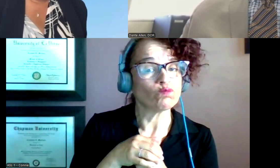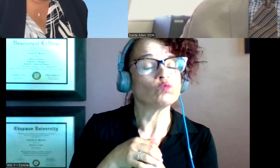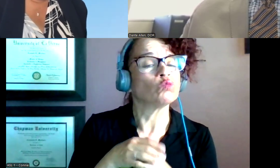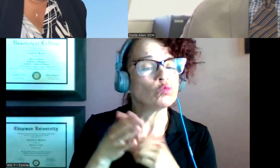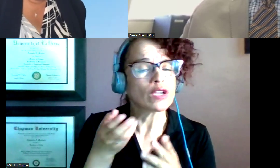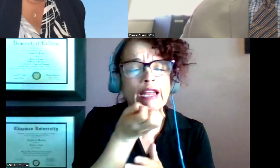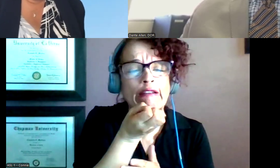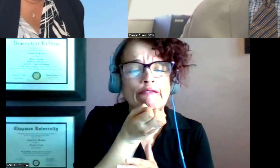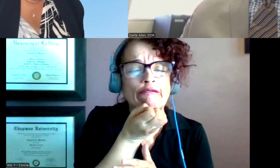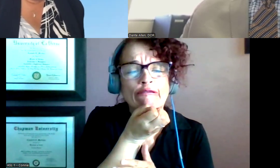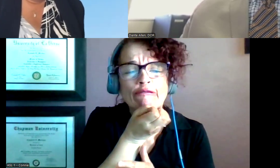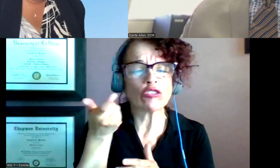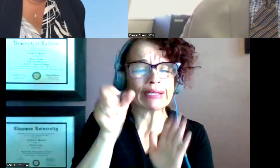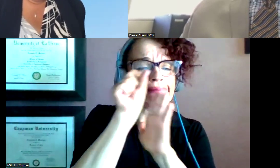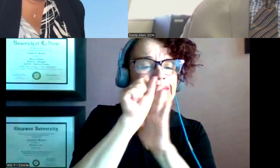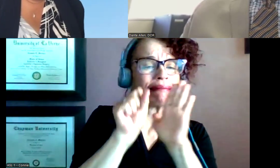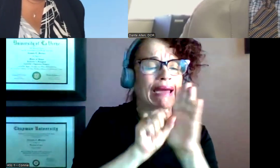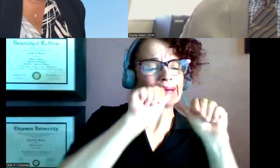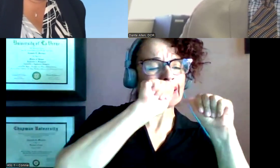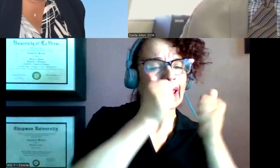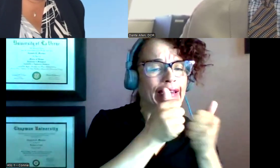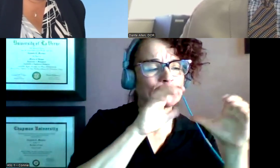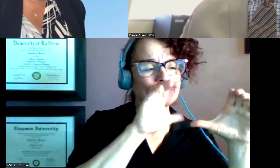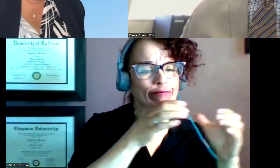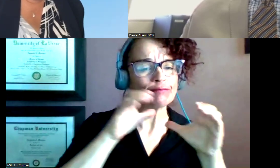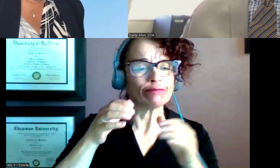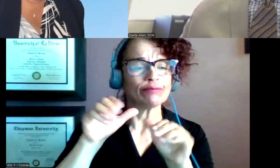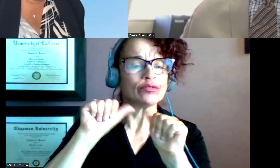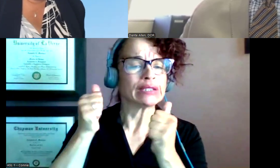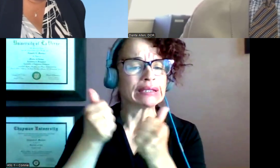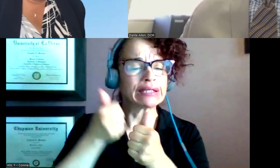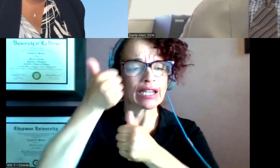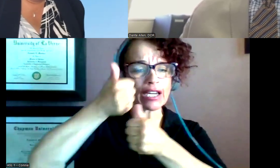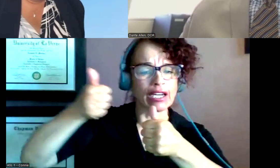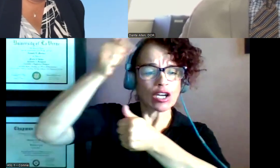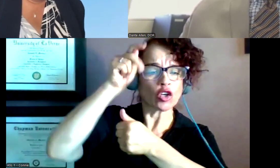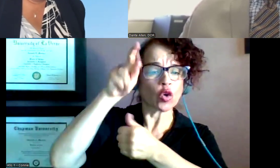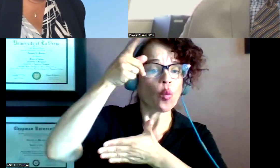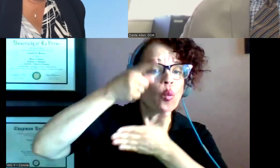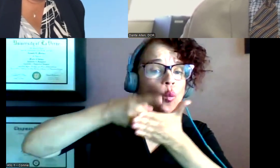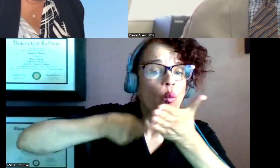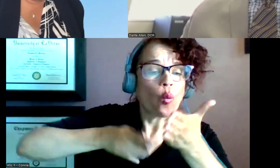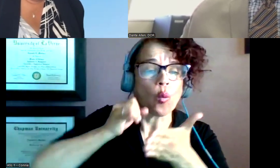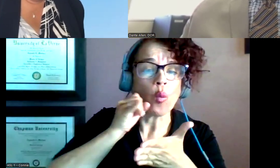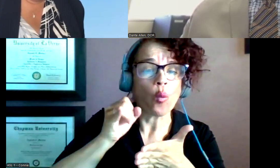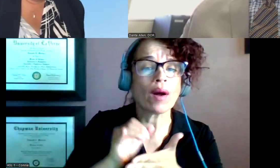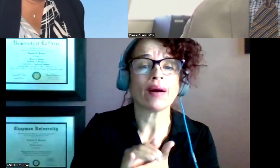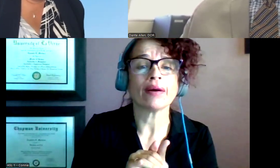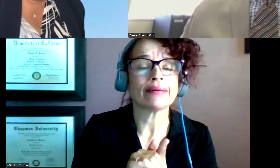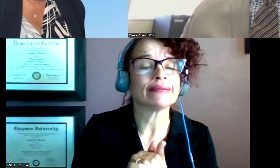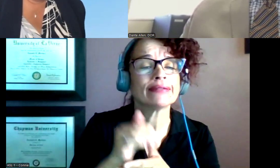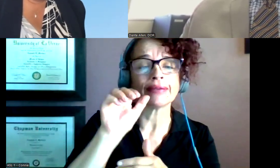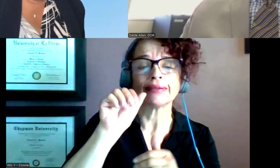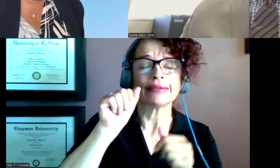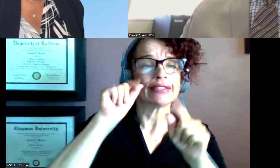just a few state agencies that were at the very top of what is